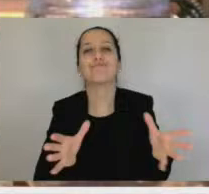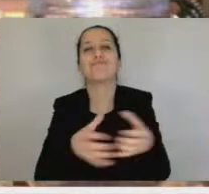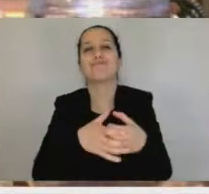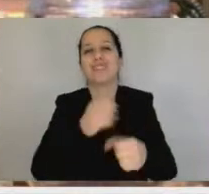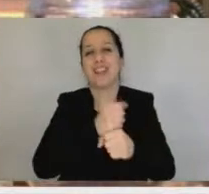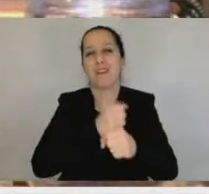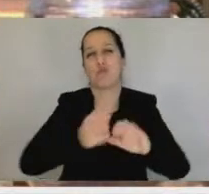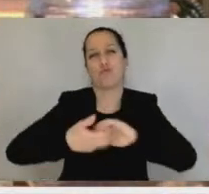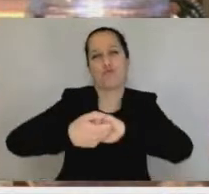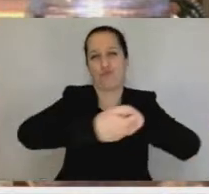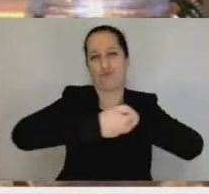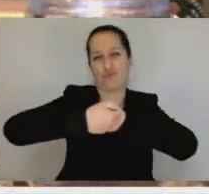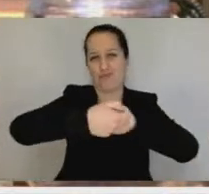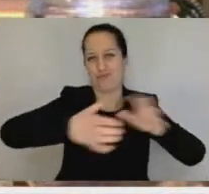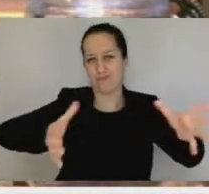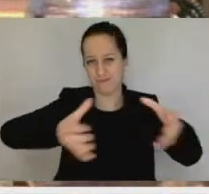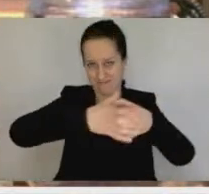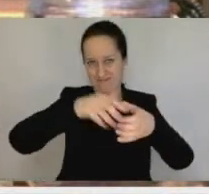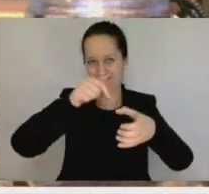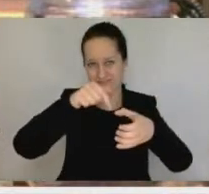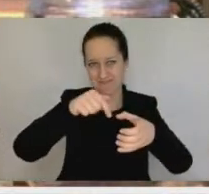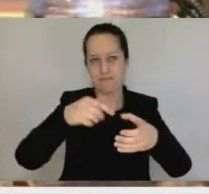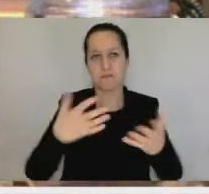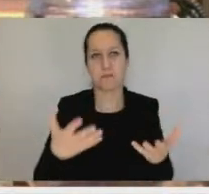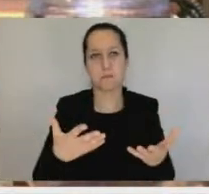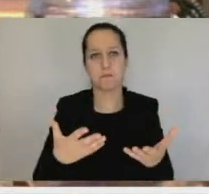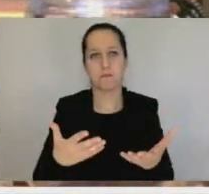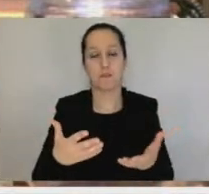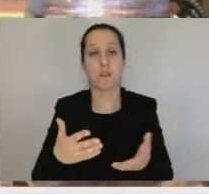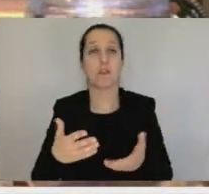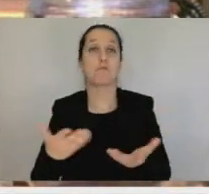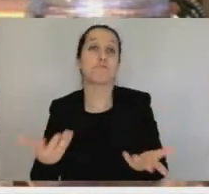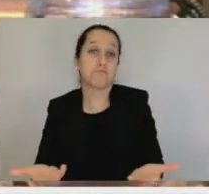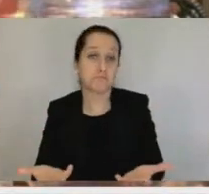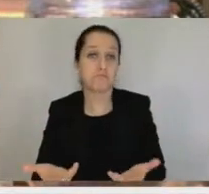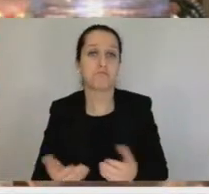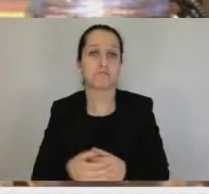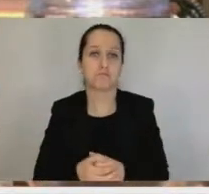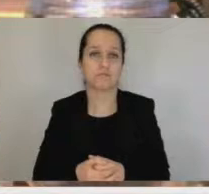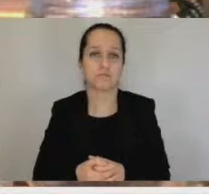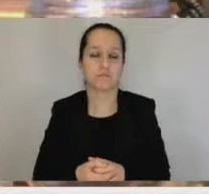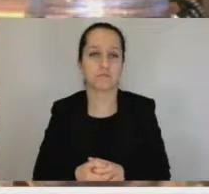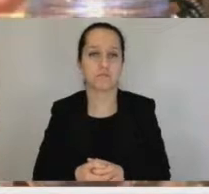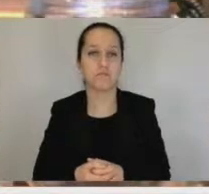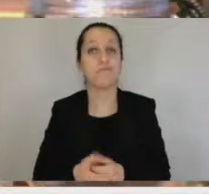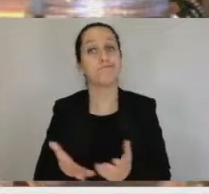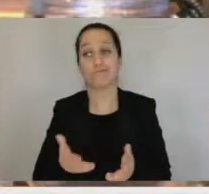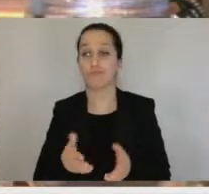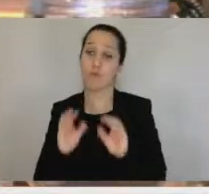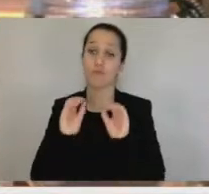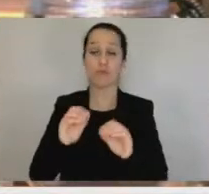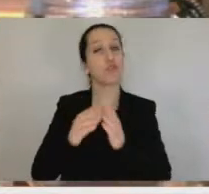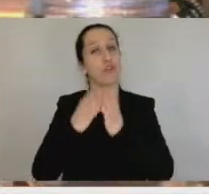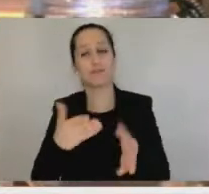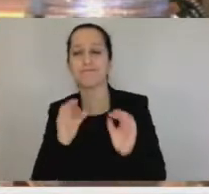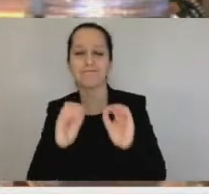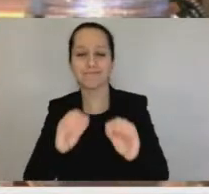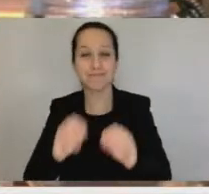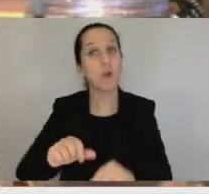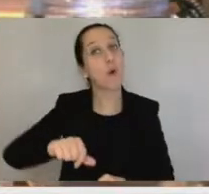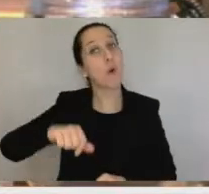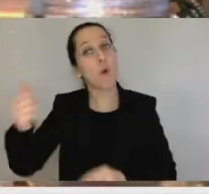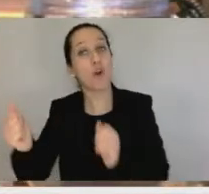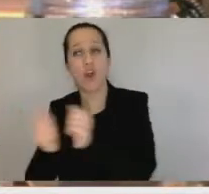searched for. Christian said that a teacher loses motivation when he sees that his colleagues don't